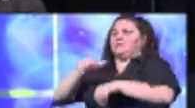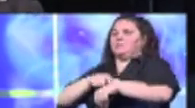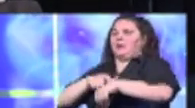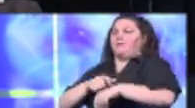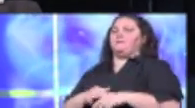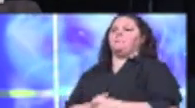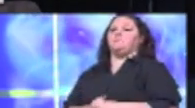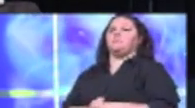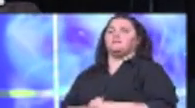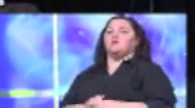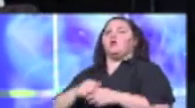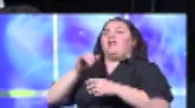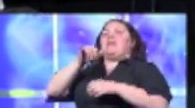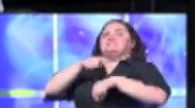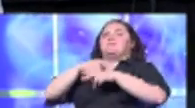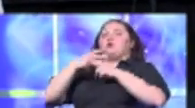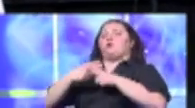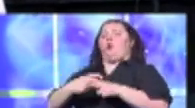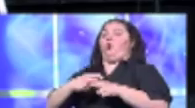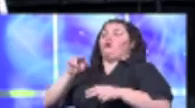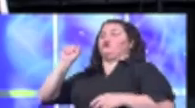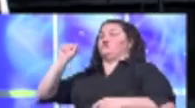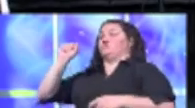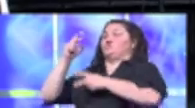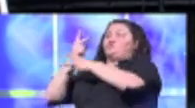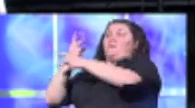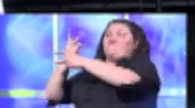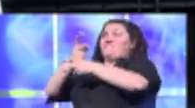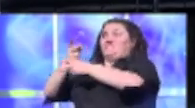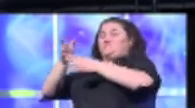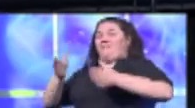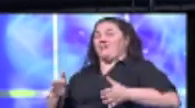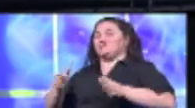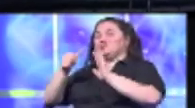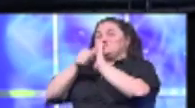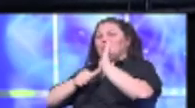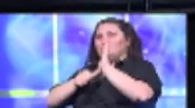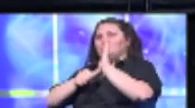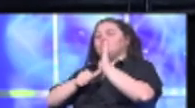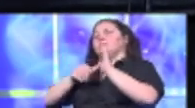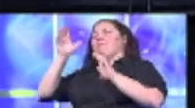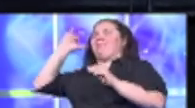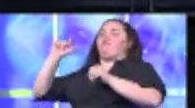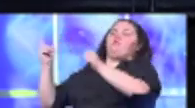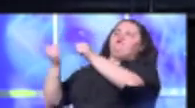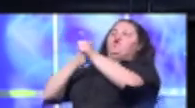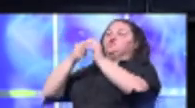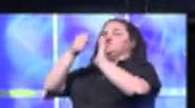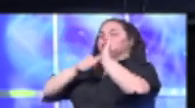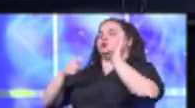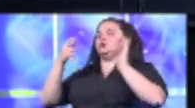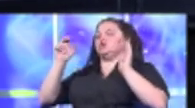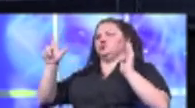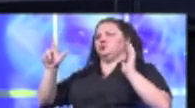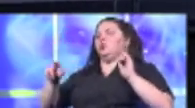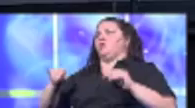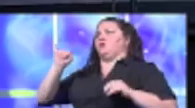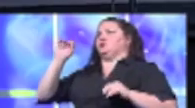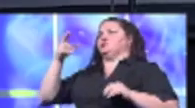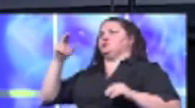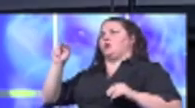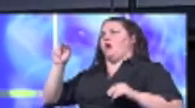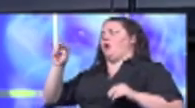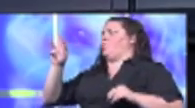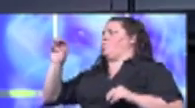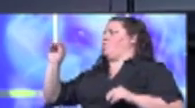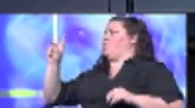that time called supervising surgeon, now denoted as the first Surgeon General of the United States, was John Maynard